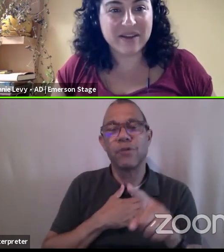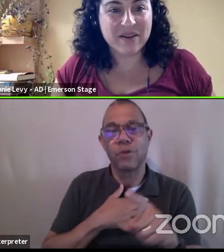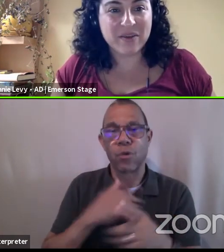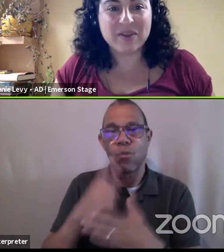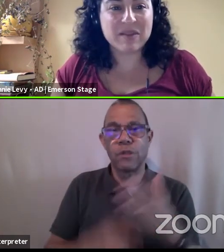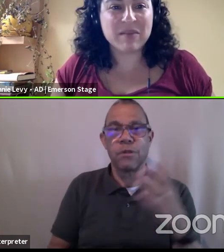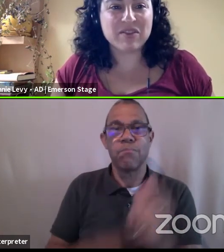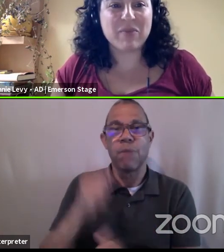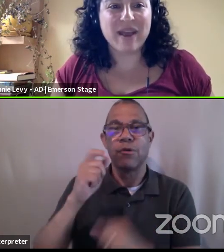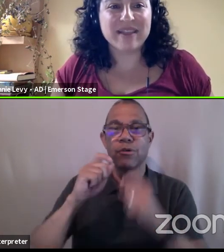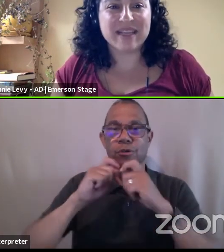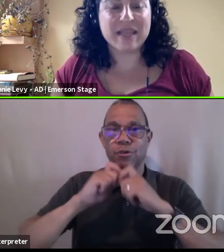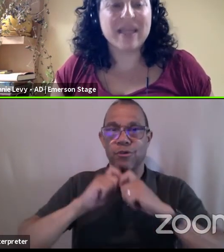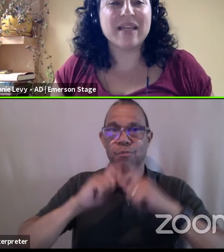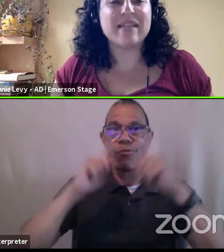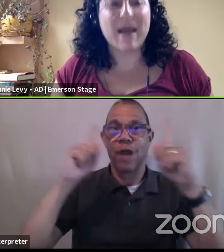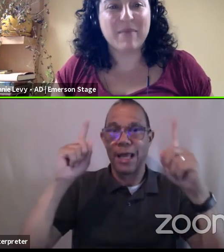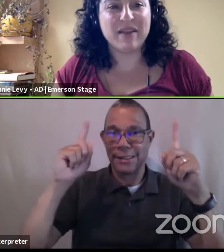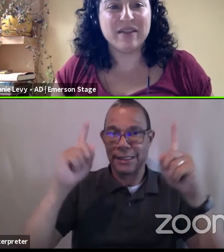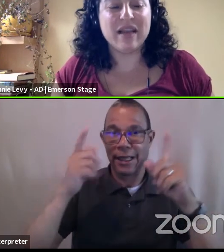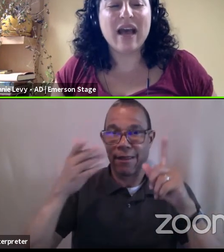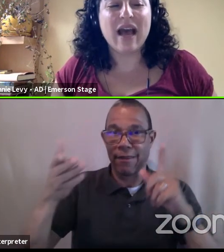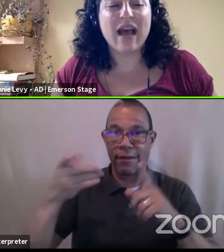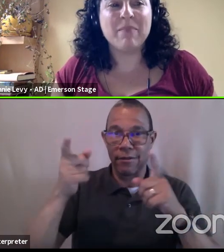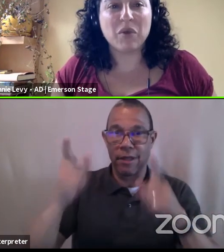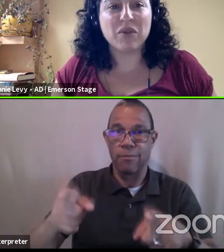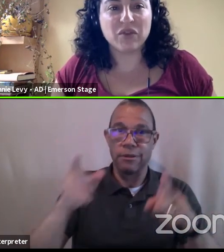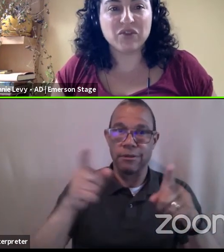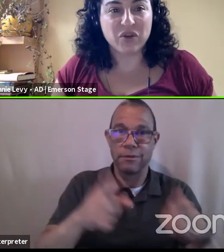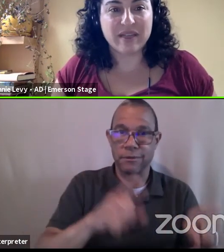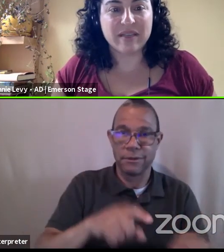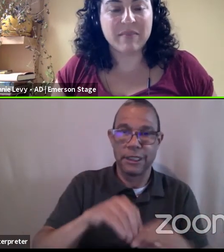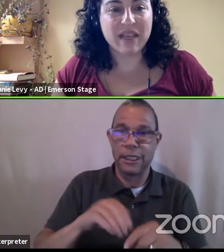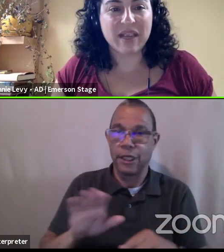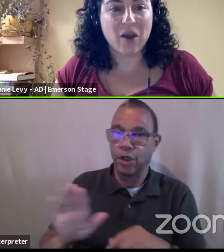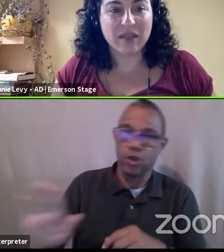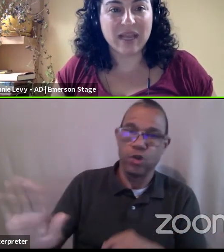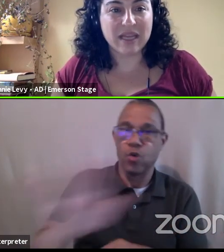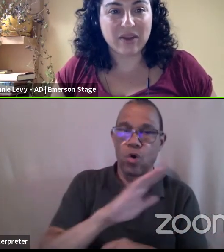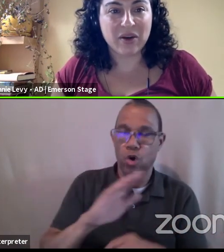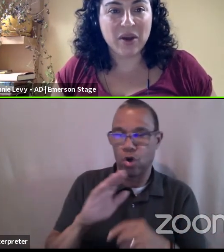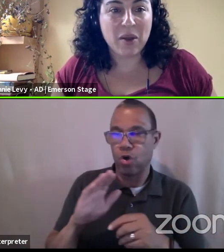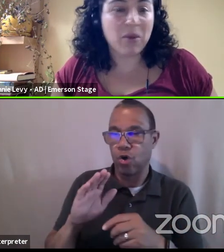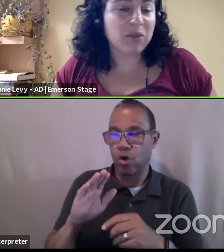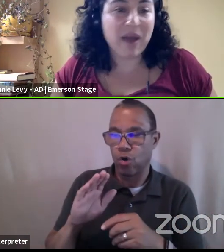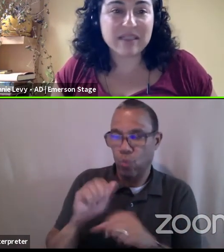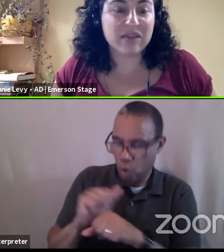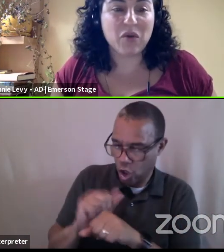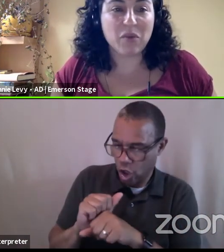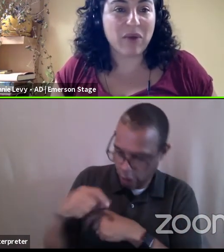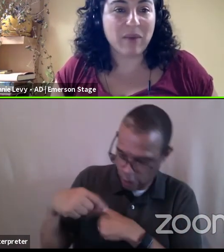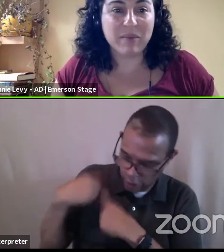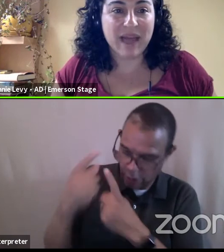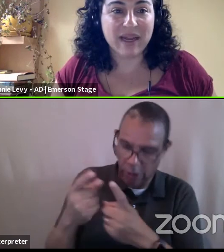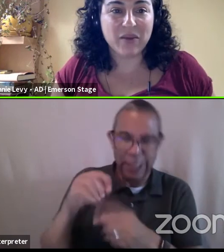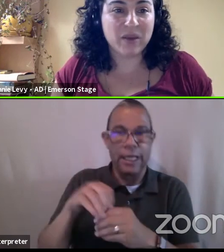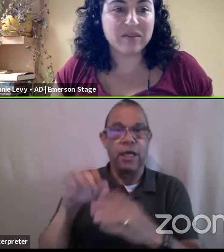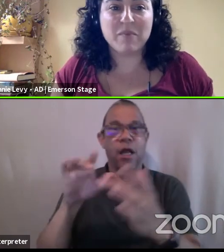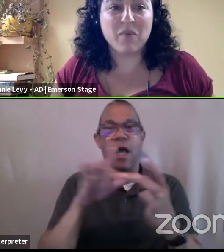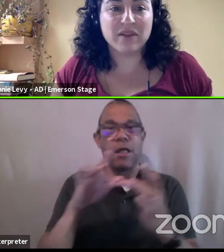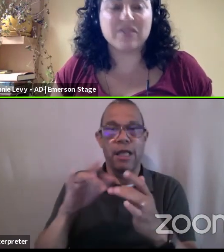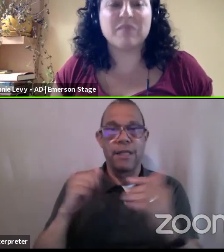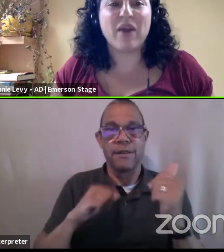what has been the most surprising thing that has happened uh in both of your journeys in making online theater both positive or problematic